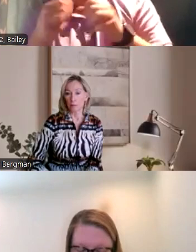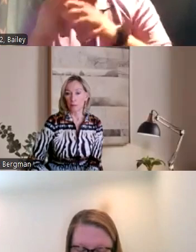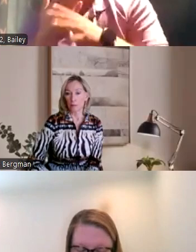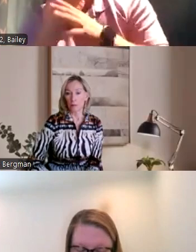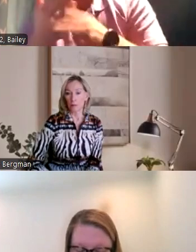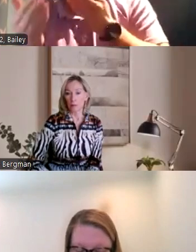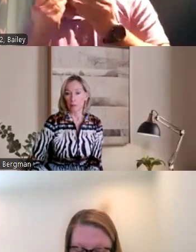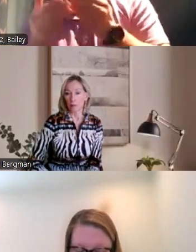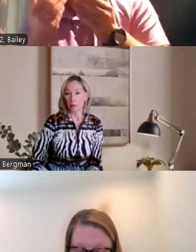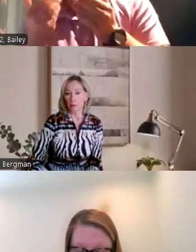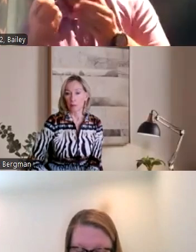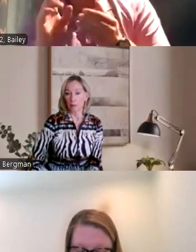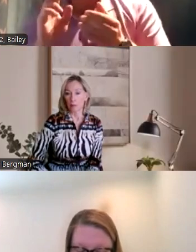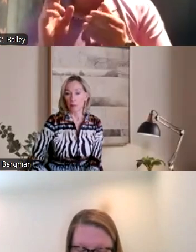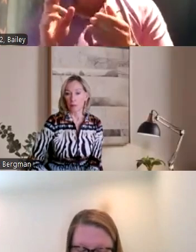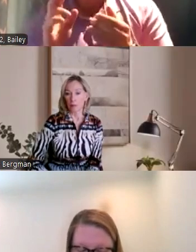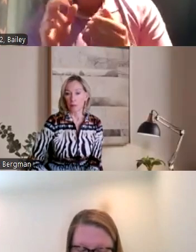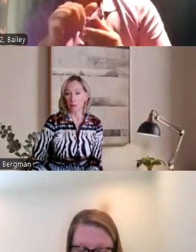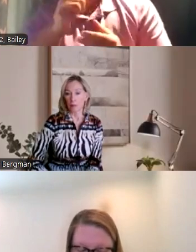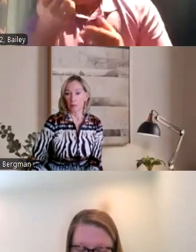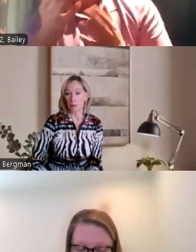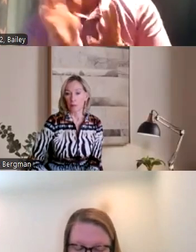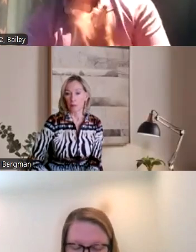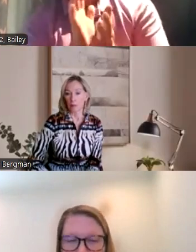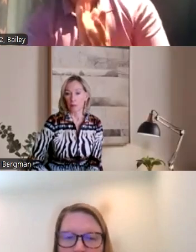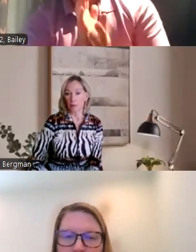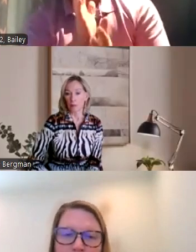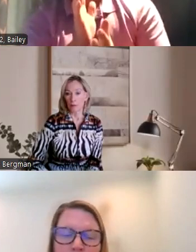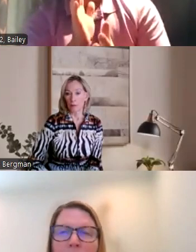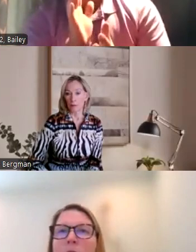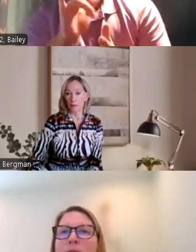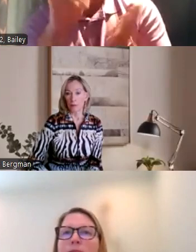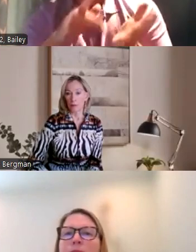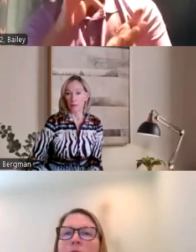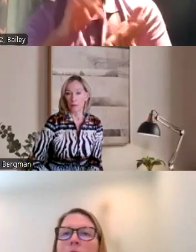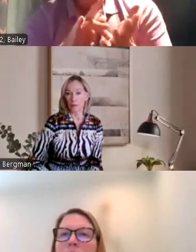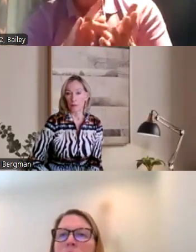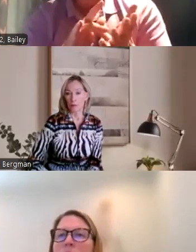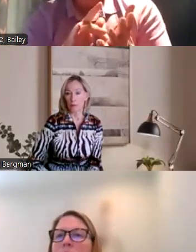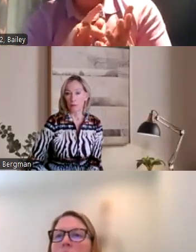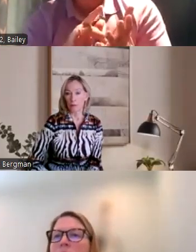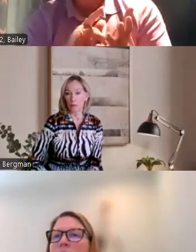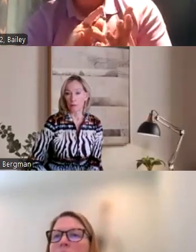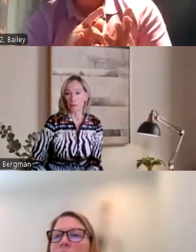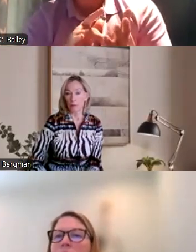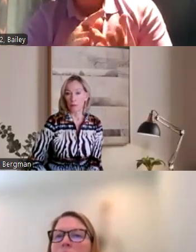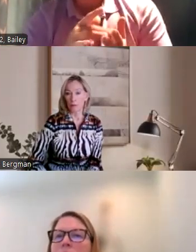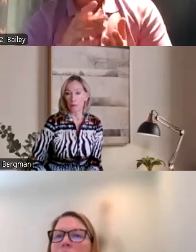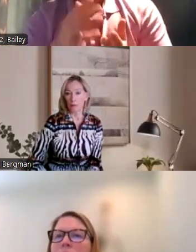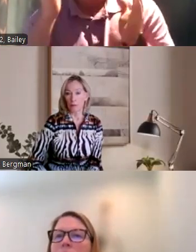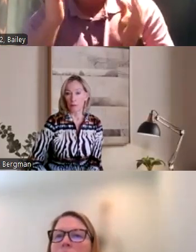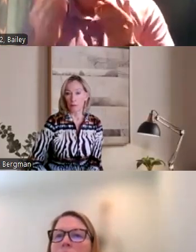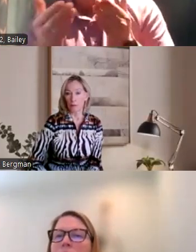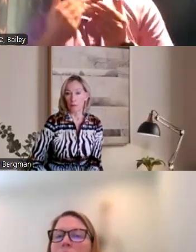easy way, or is it going to be another piece of paperwork for the people at that center to review? Yeah. Ideally, it'll be an easy way,